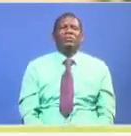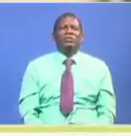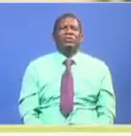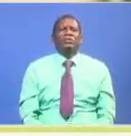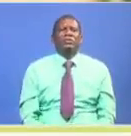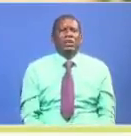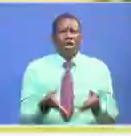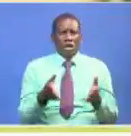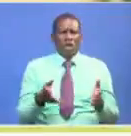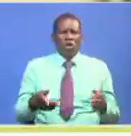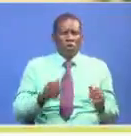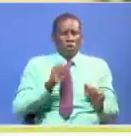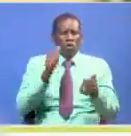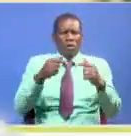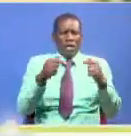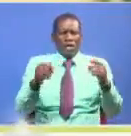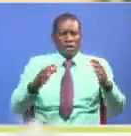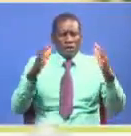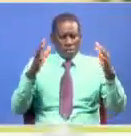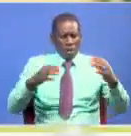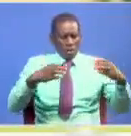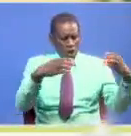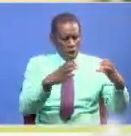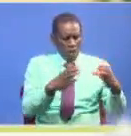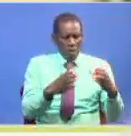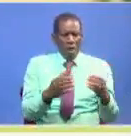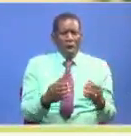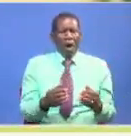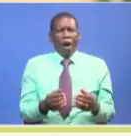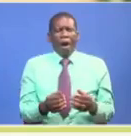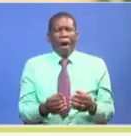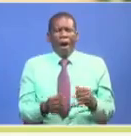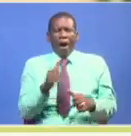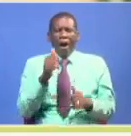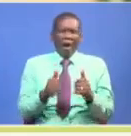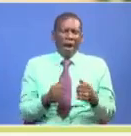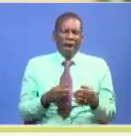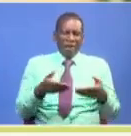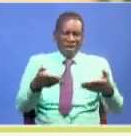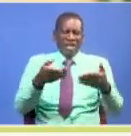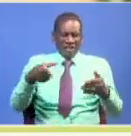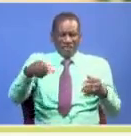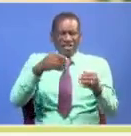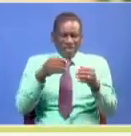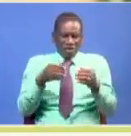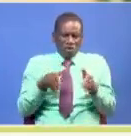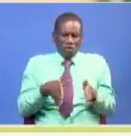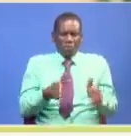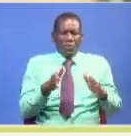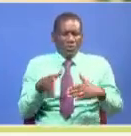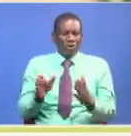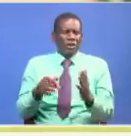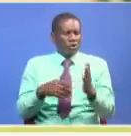So we are going to play against big sides, established sides, which are going to give us an edge and show